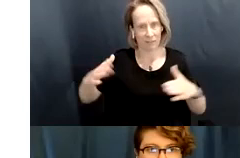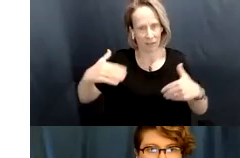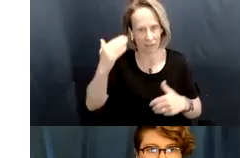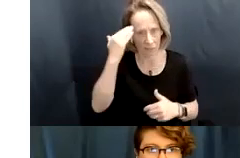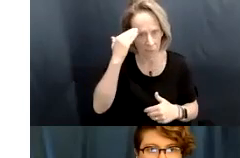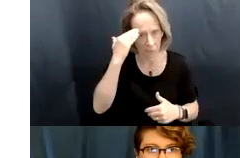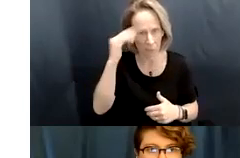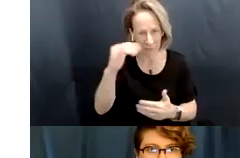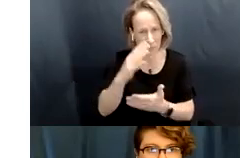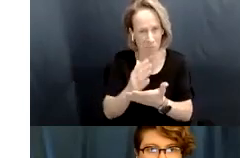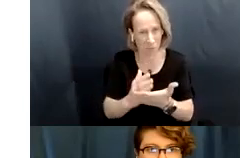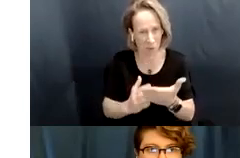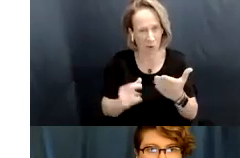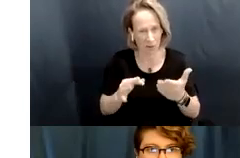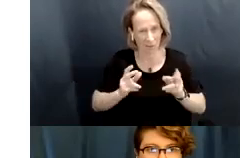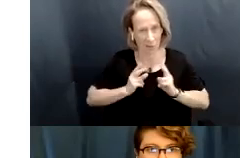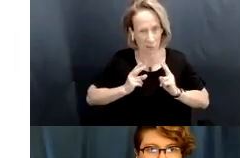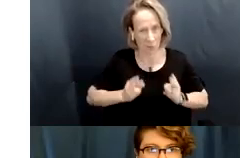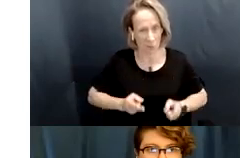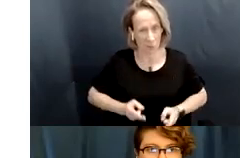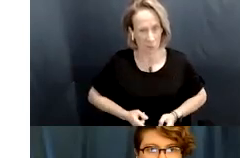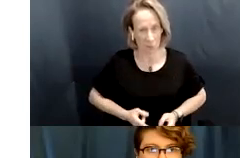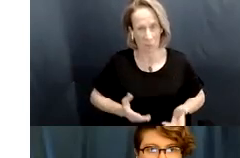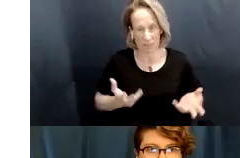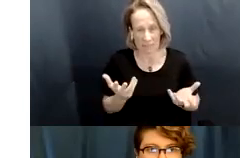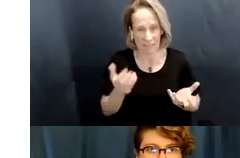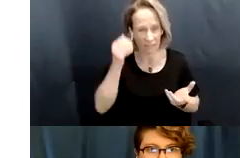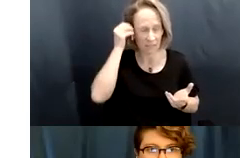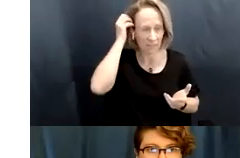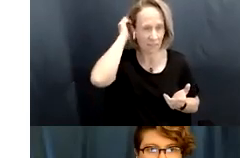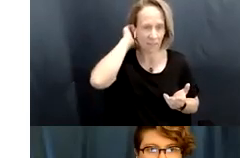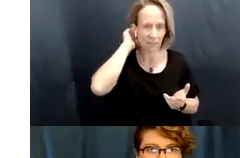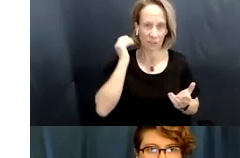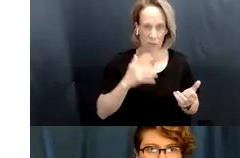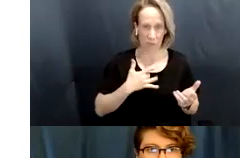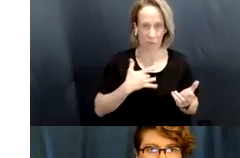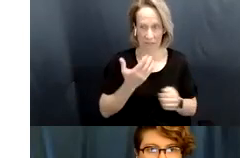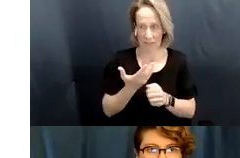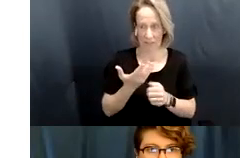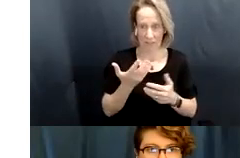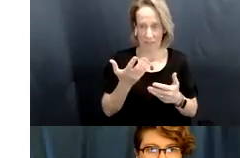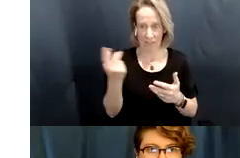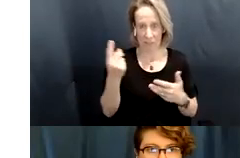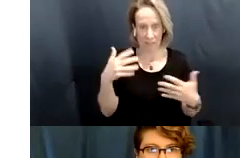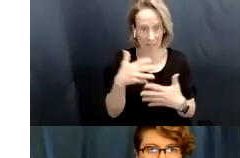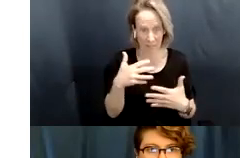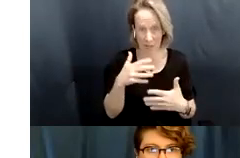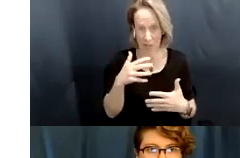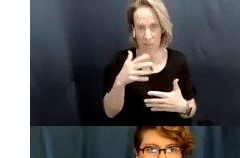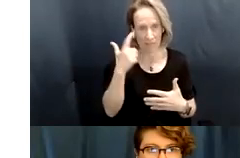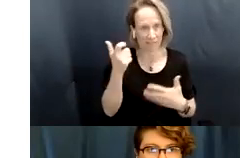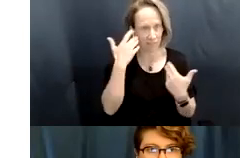collective human nature, right? To be scared of the unknown. Remember that helpers need